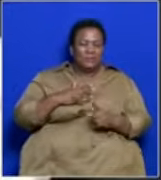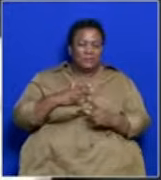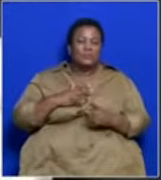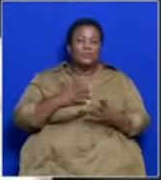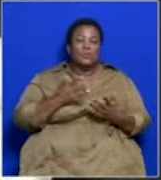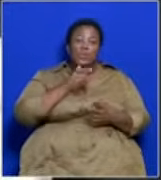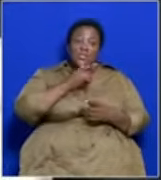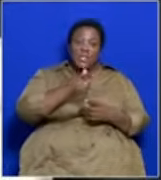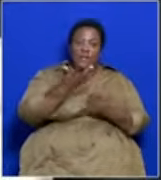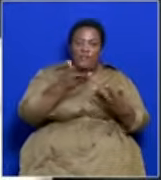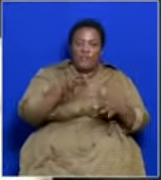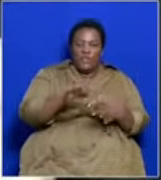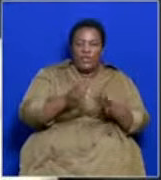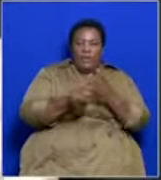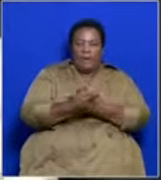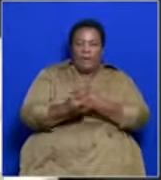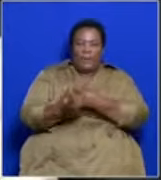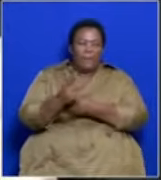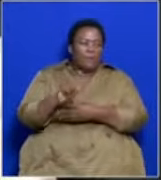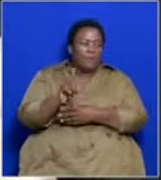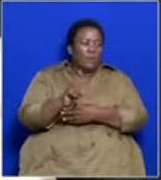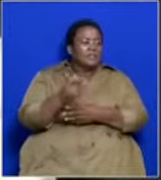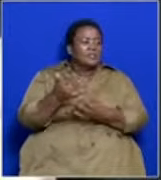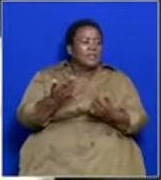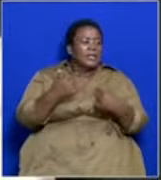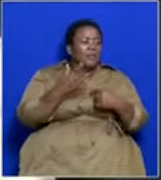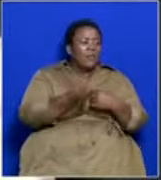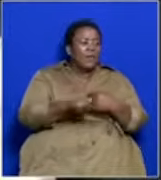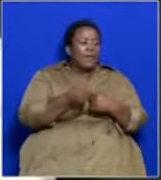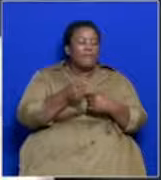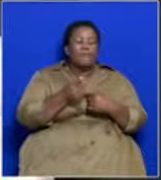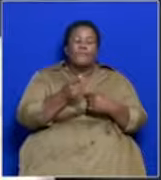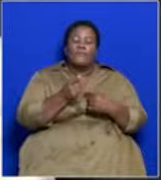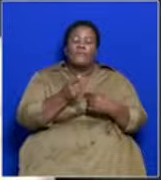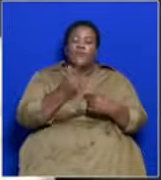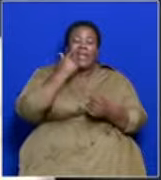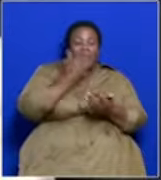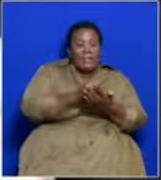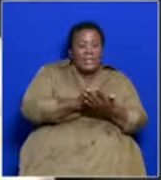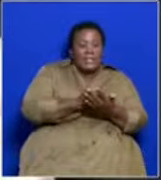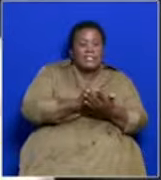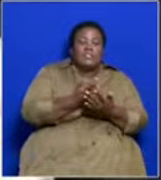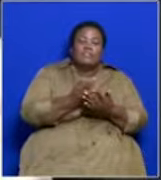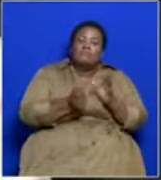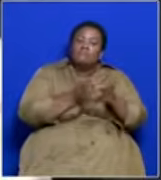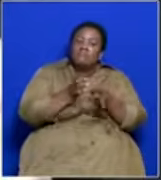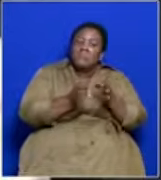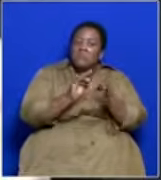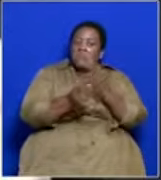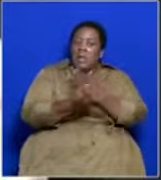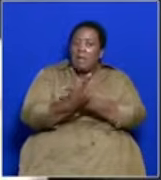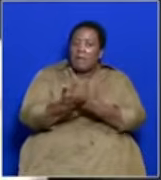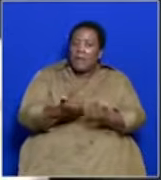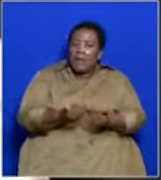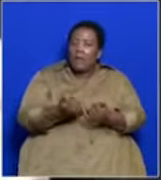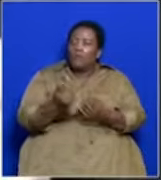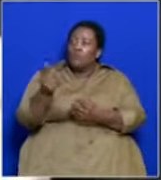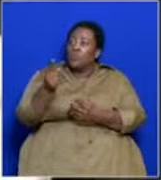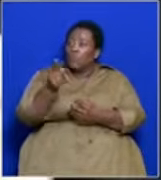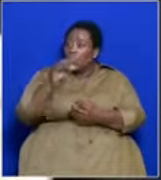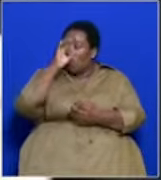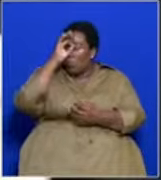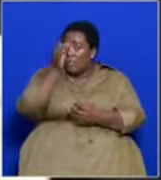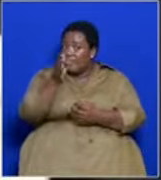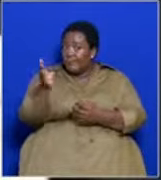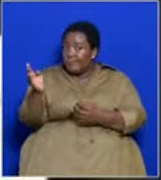we've gone through now, which places the three officers on the scene. You see them packing things into boxes,